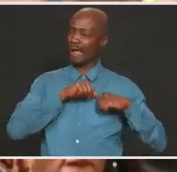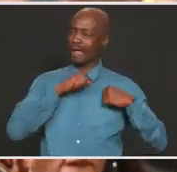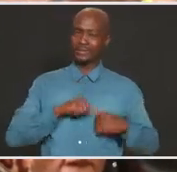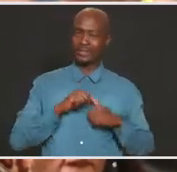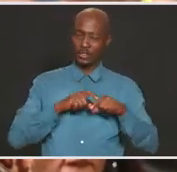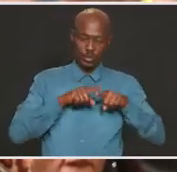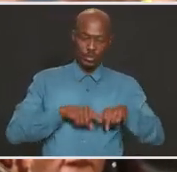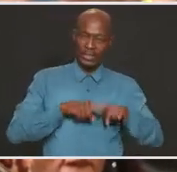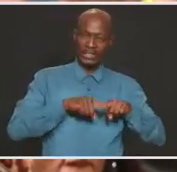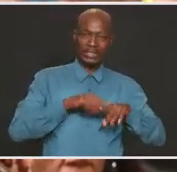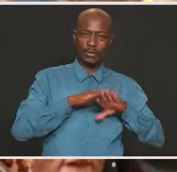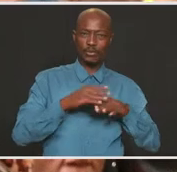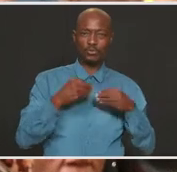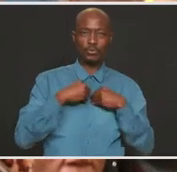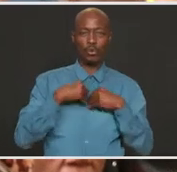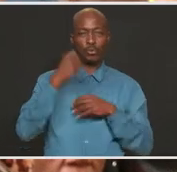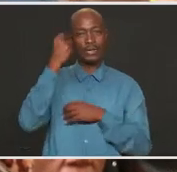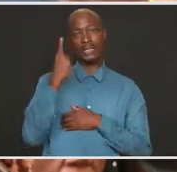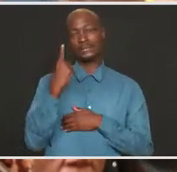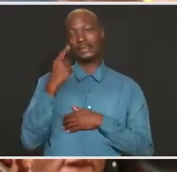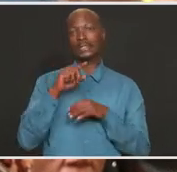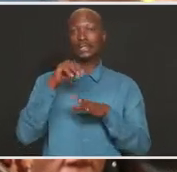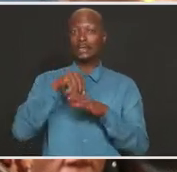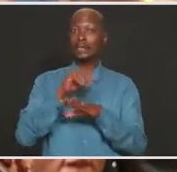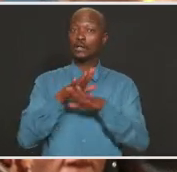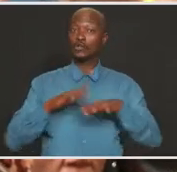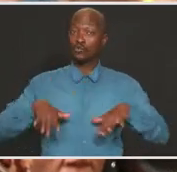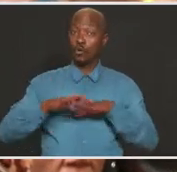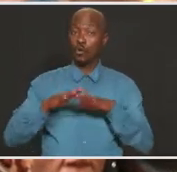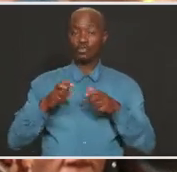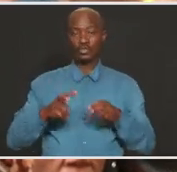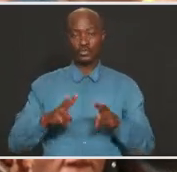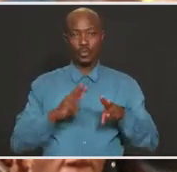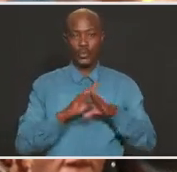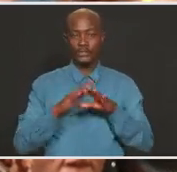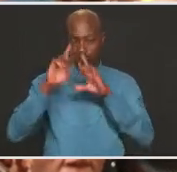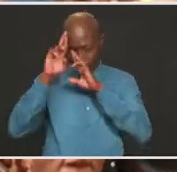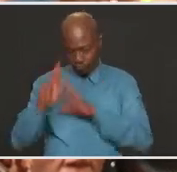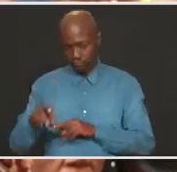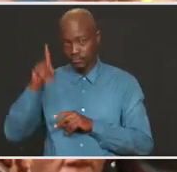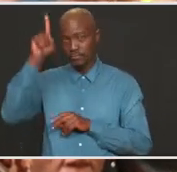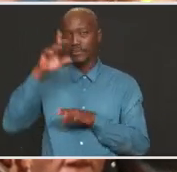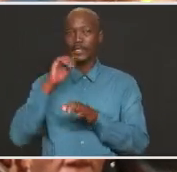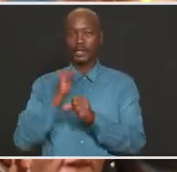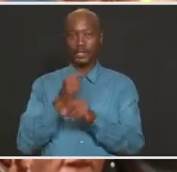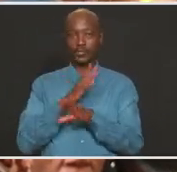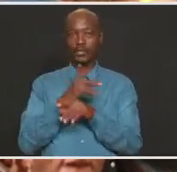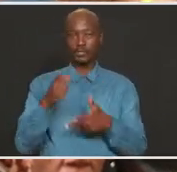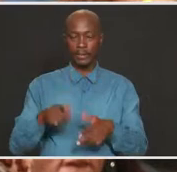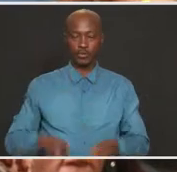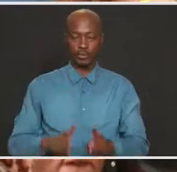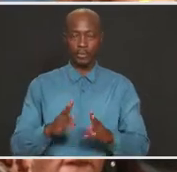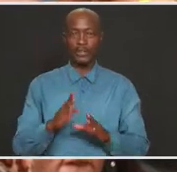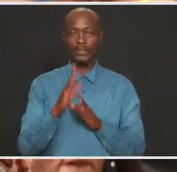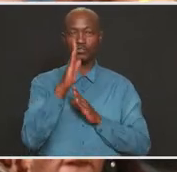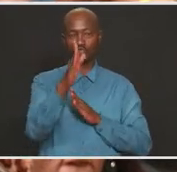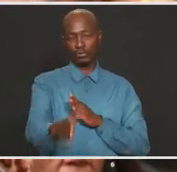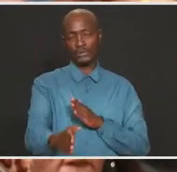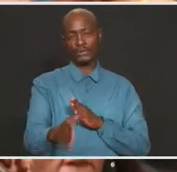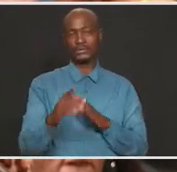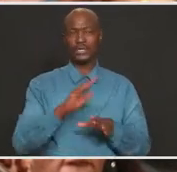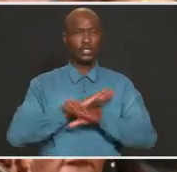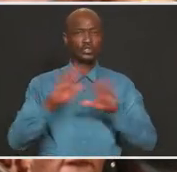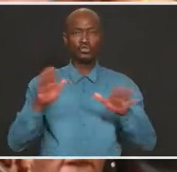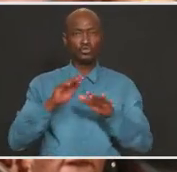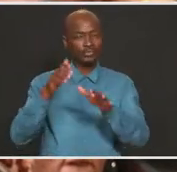lean on your own understanding in all your ways acknowledge Him and He will make your path straight do not